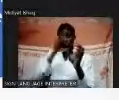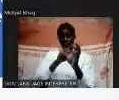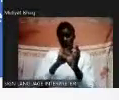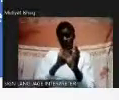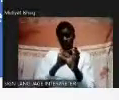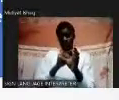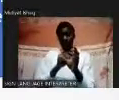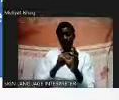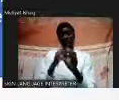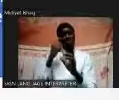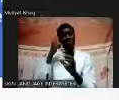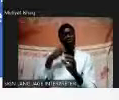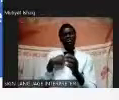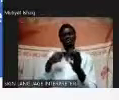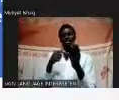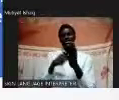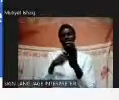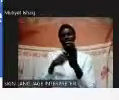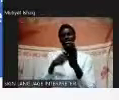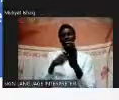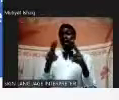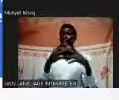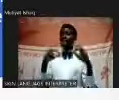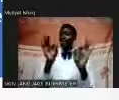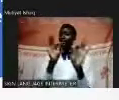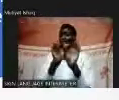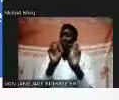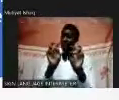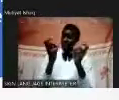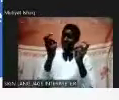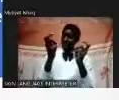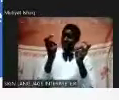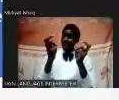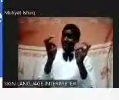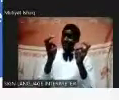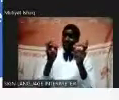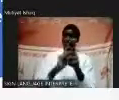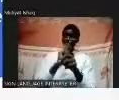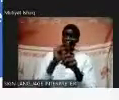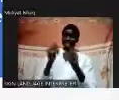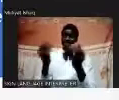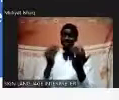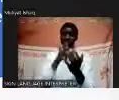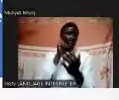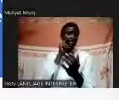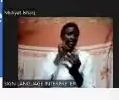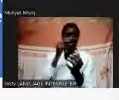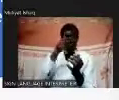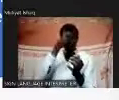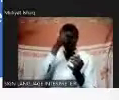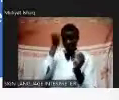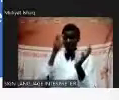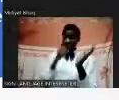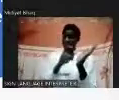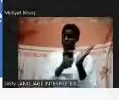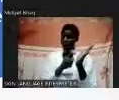particularly very important topic, particularly in Nigeria, because sometimes are we